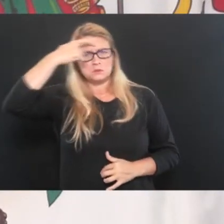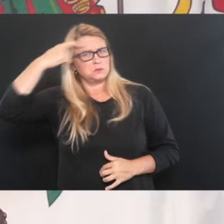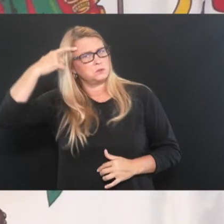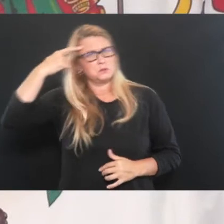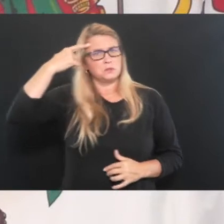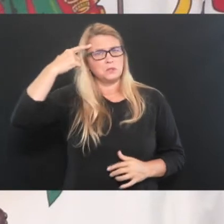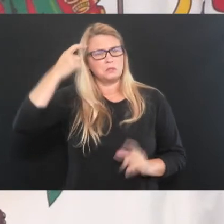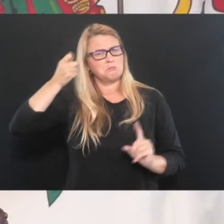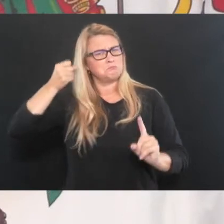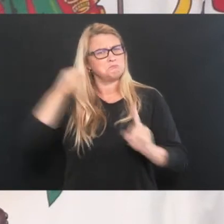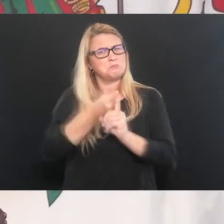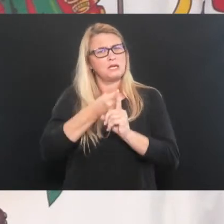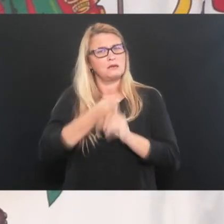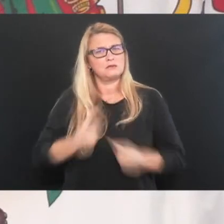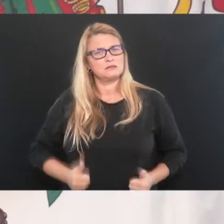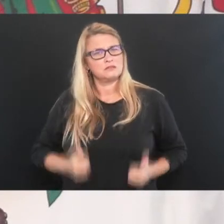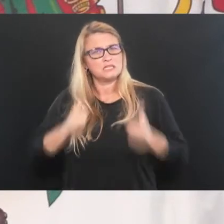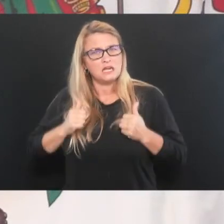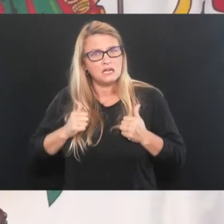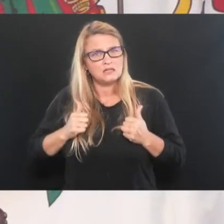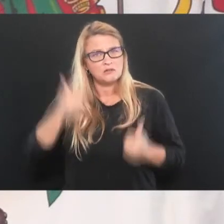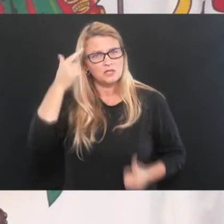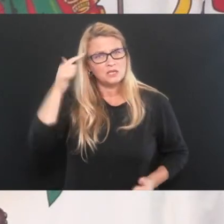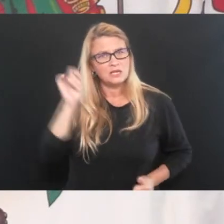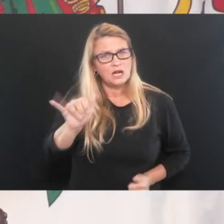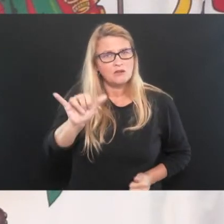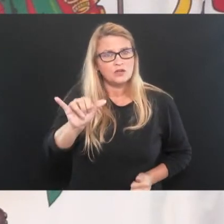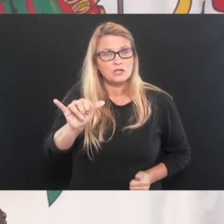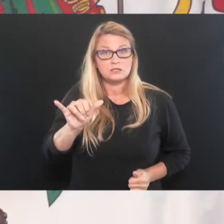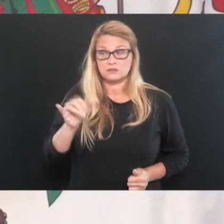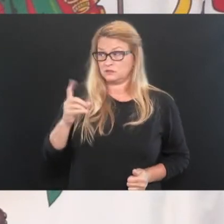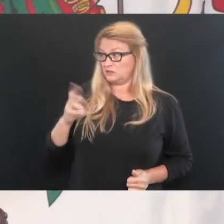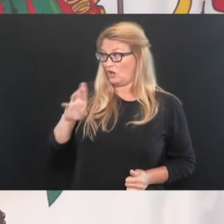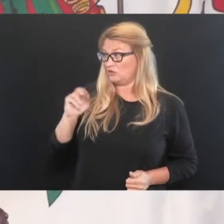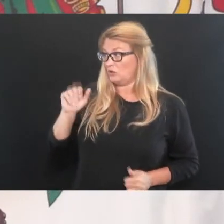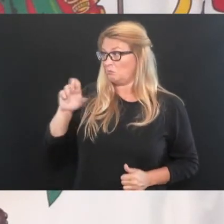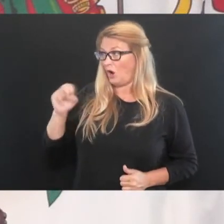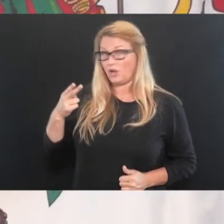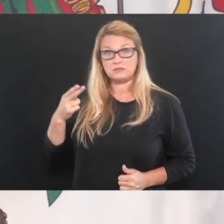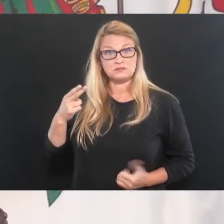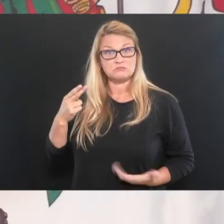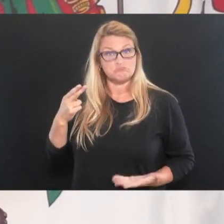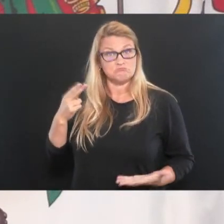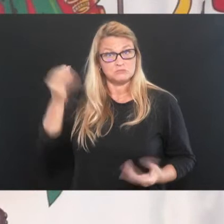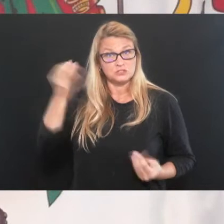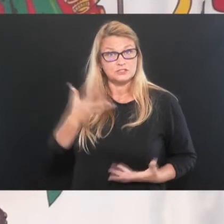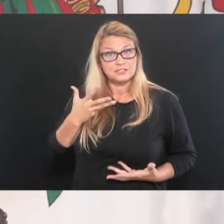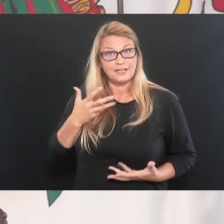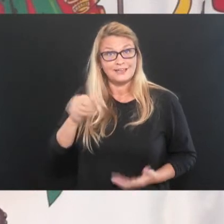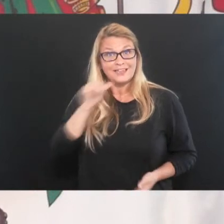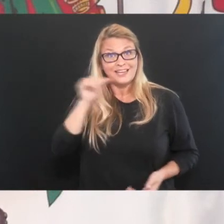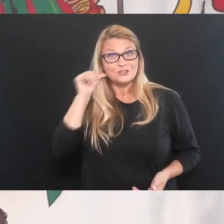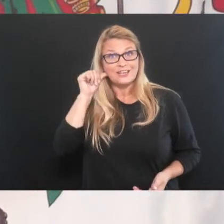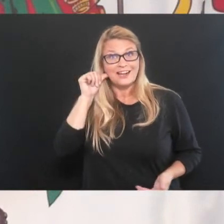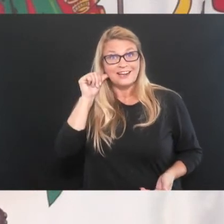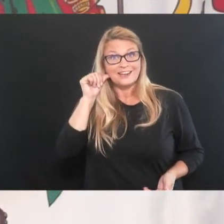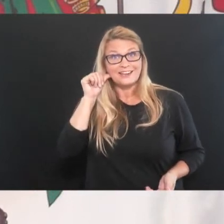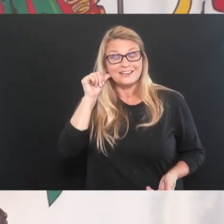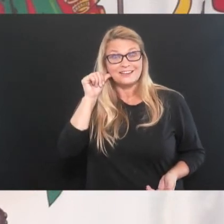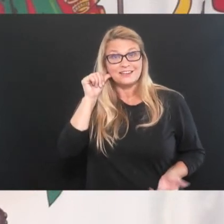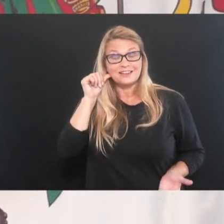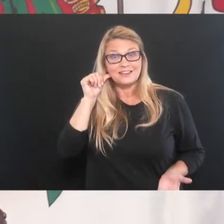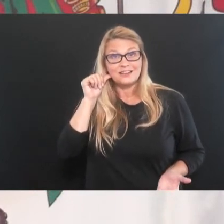moment forever. And Dr. Marsh just told us that yesterday, for all